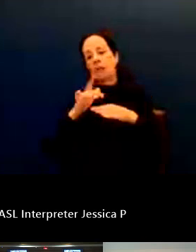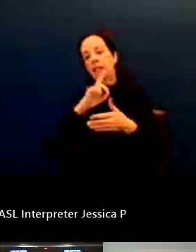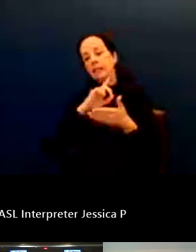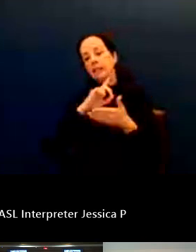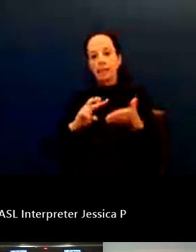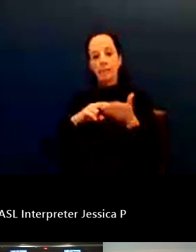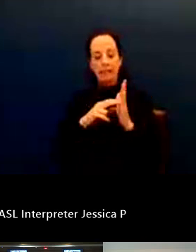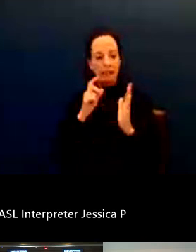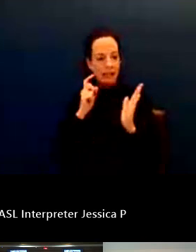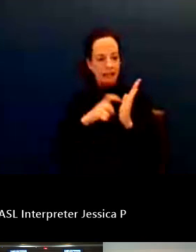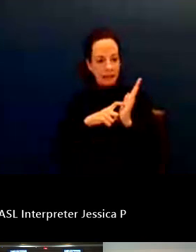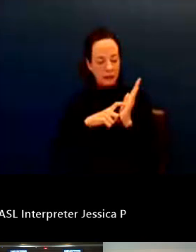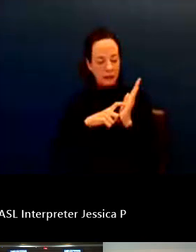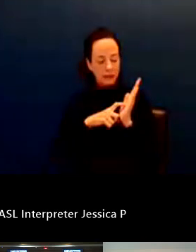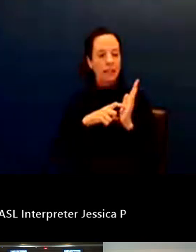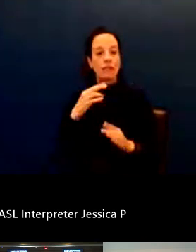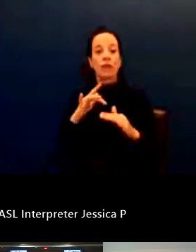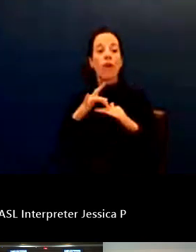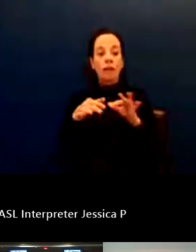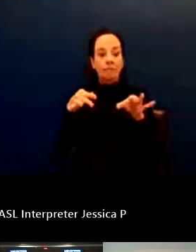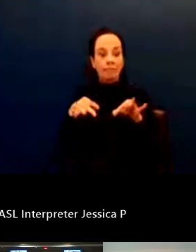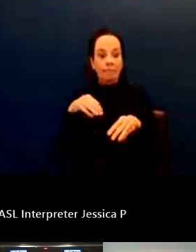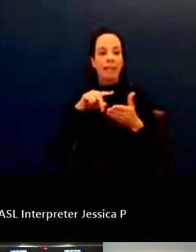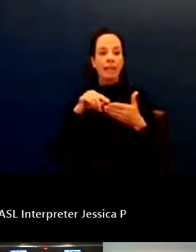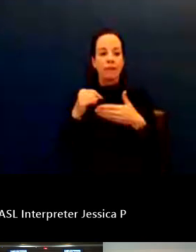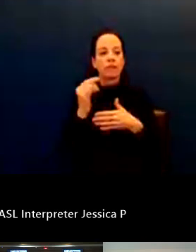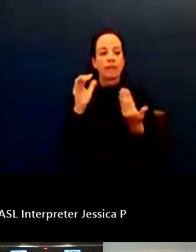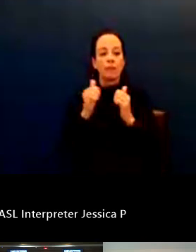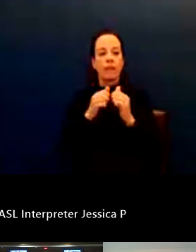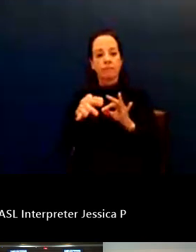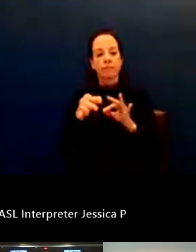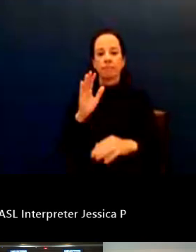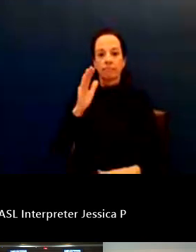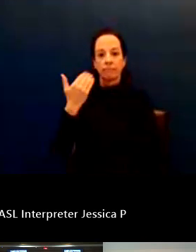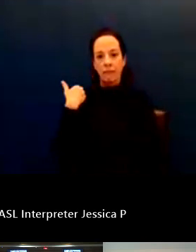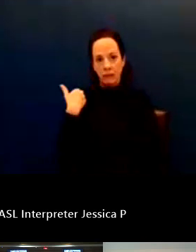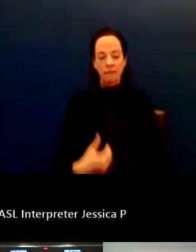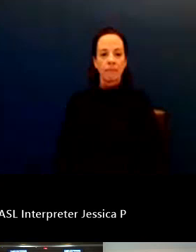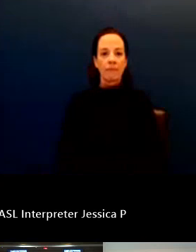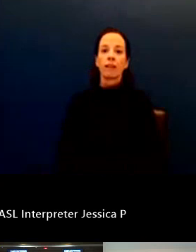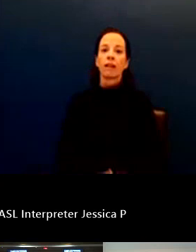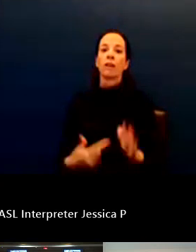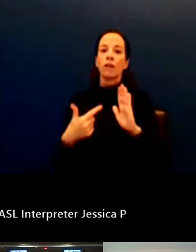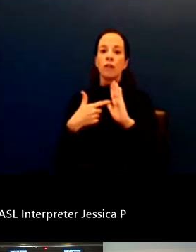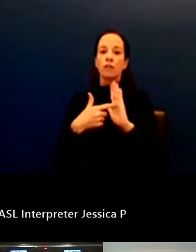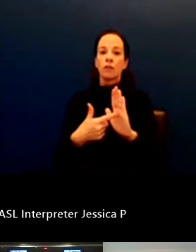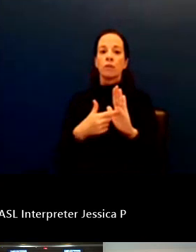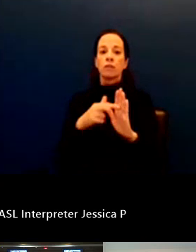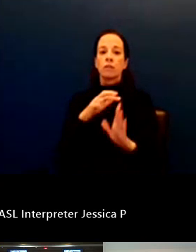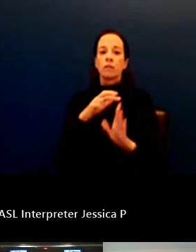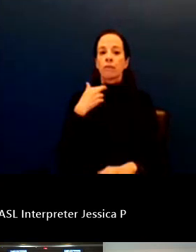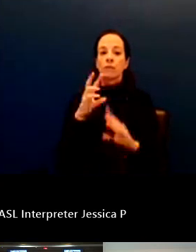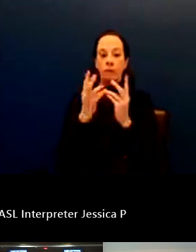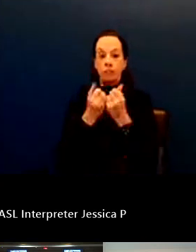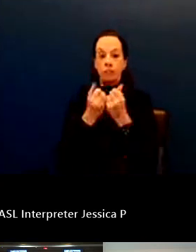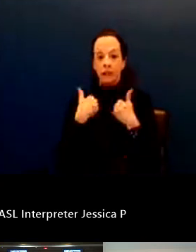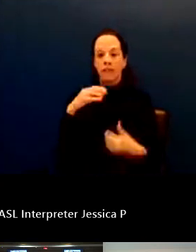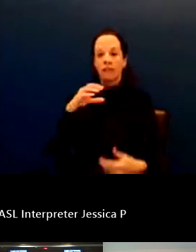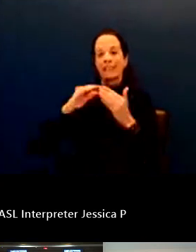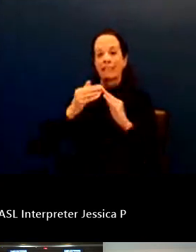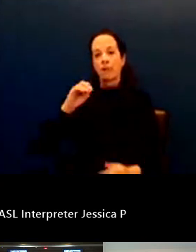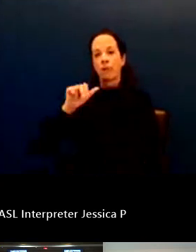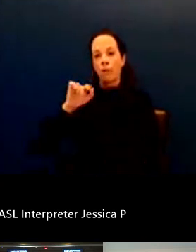This slide shows the risk workshop that we did. This was in Oakland, and the pictures there are from the real workshop. The deputies